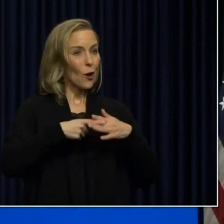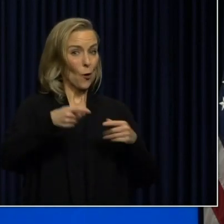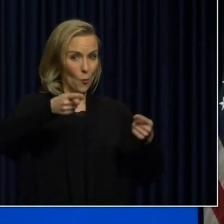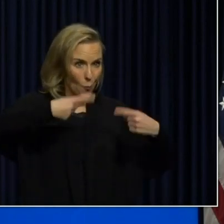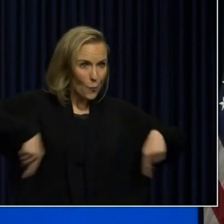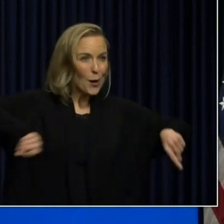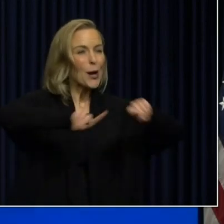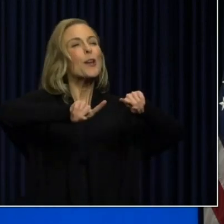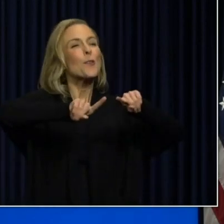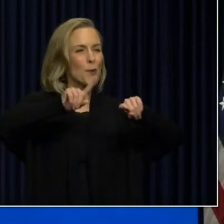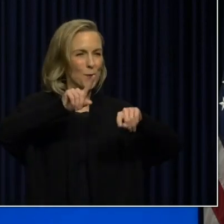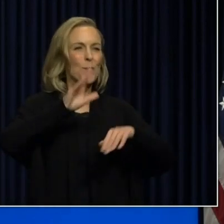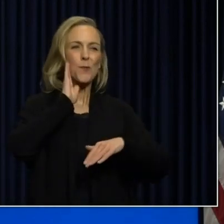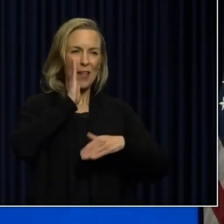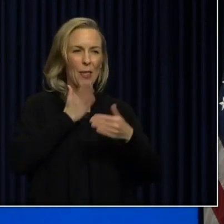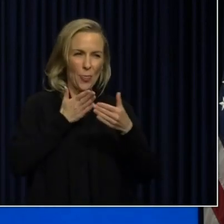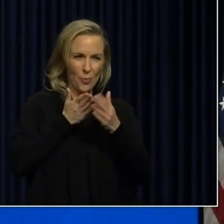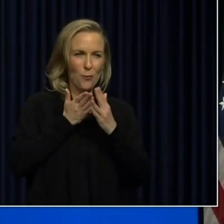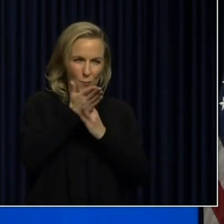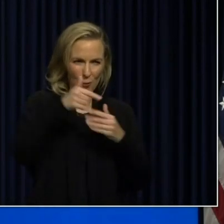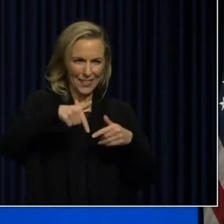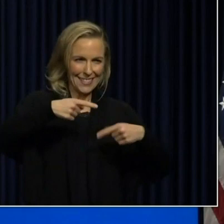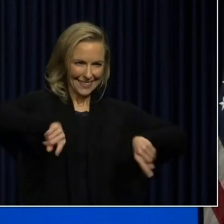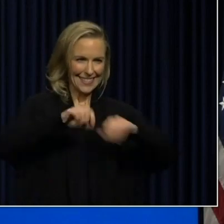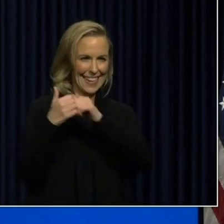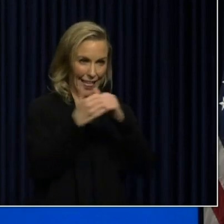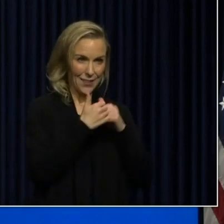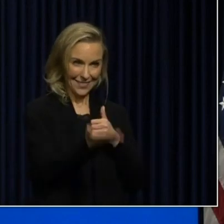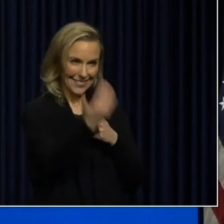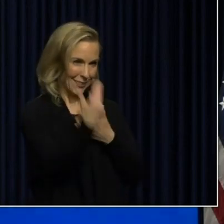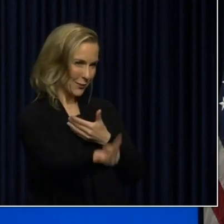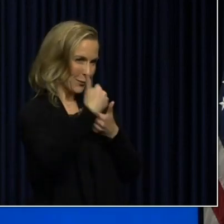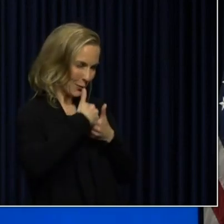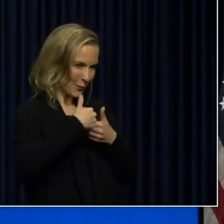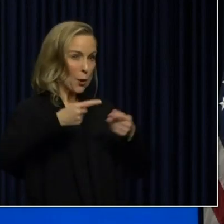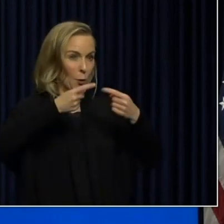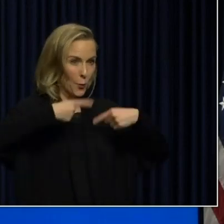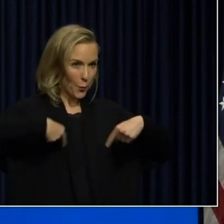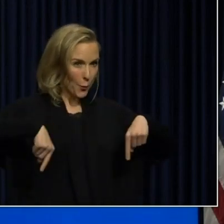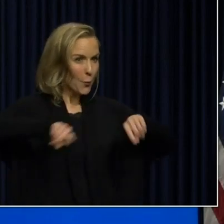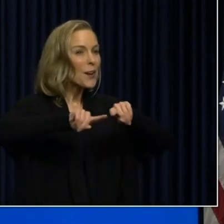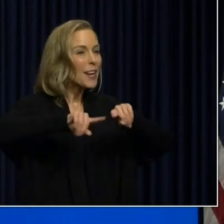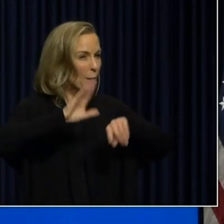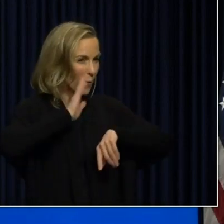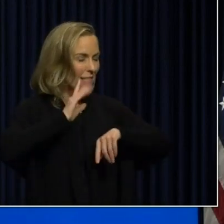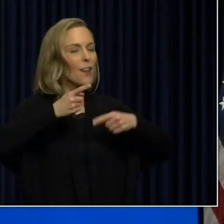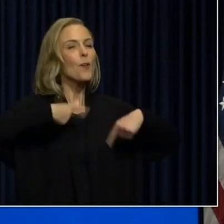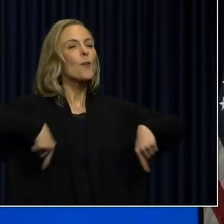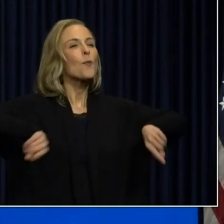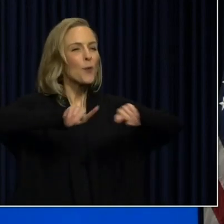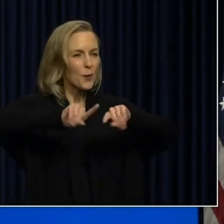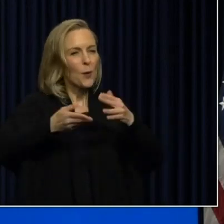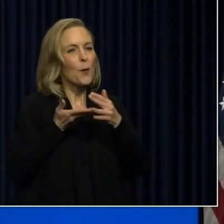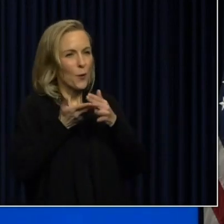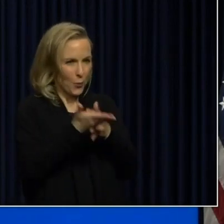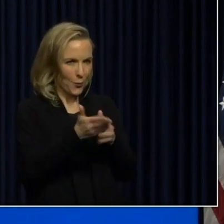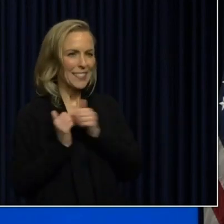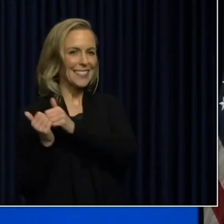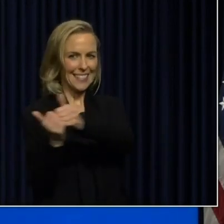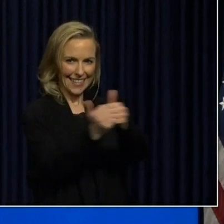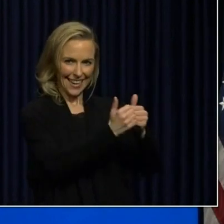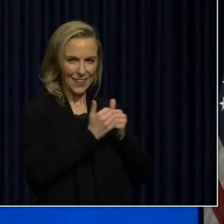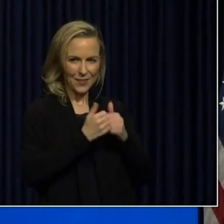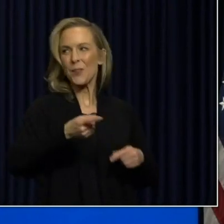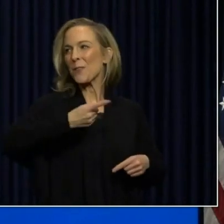this. We will get through this together. Say it with me. We will get through this. We will get through this together. One